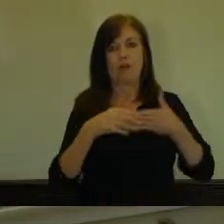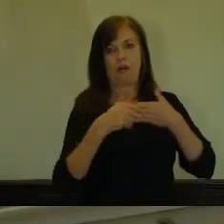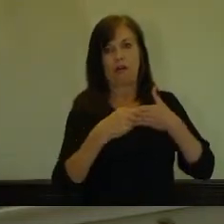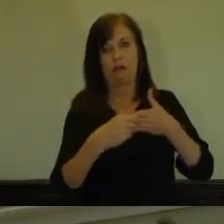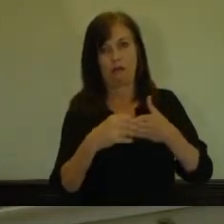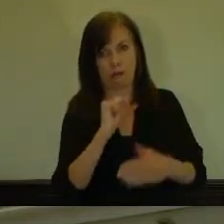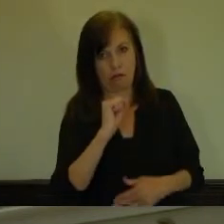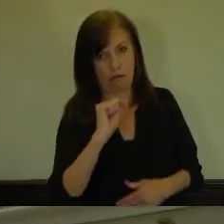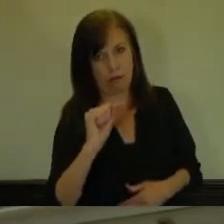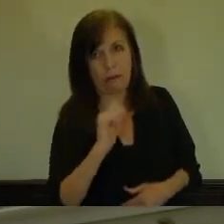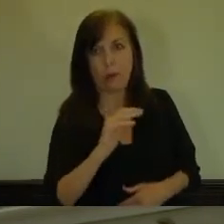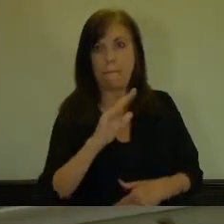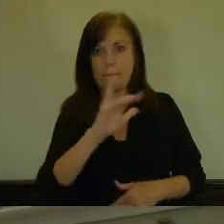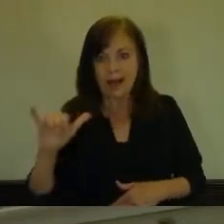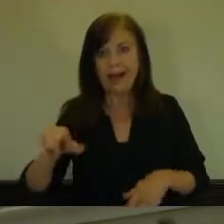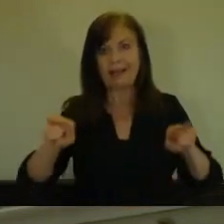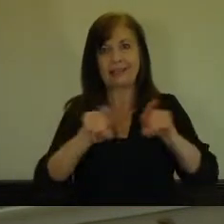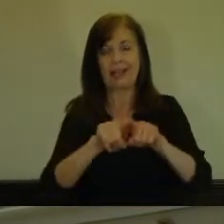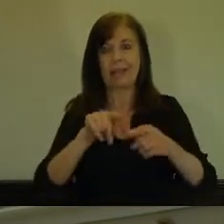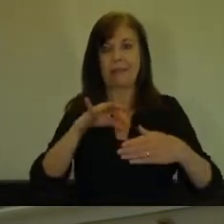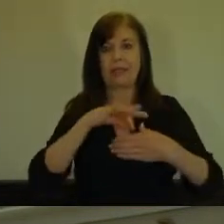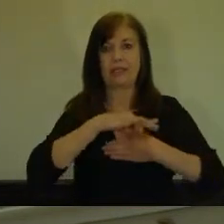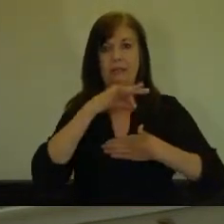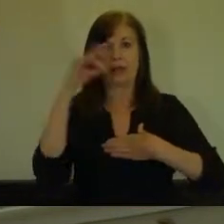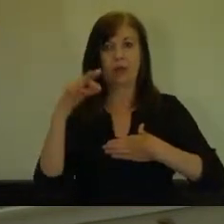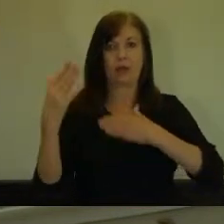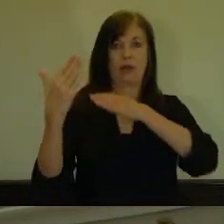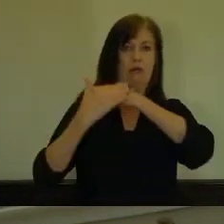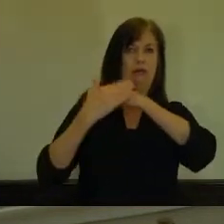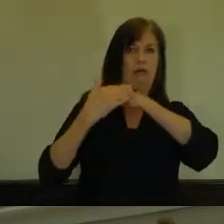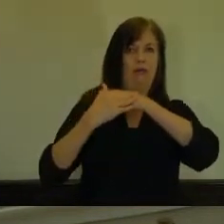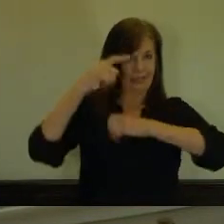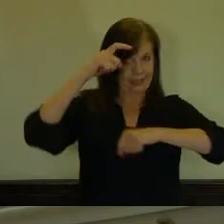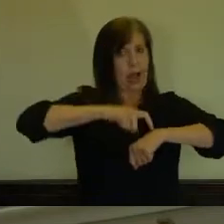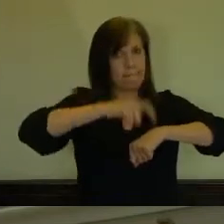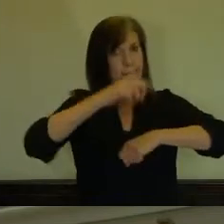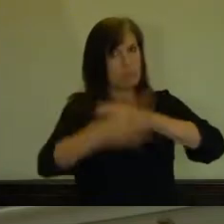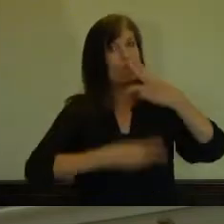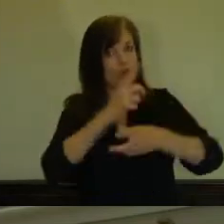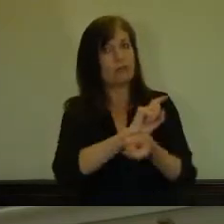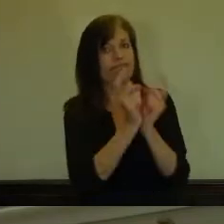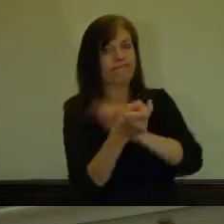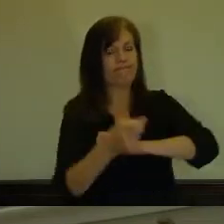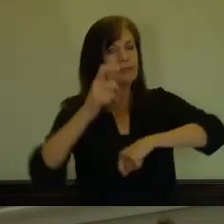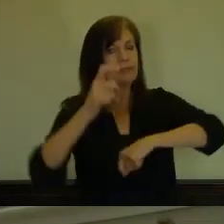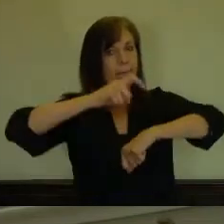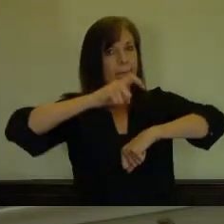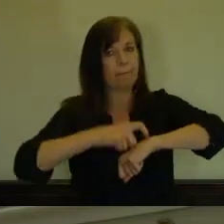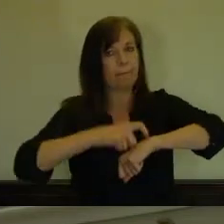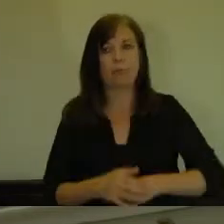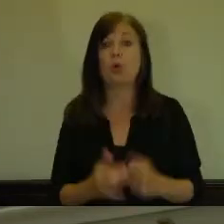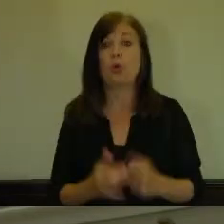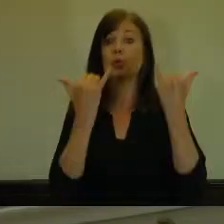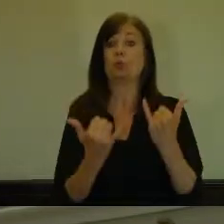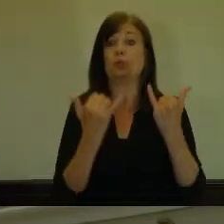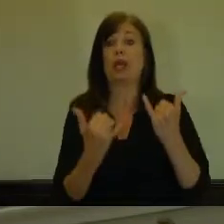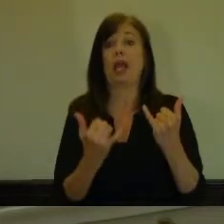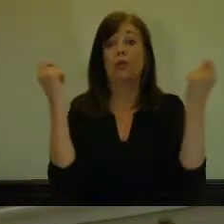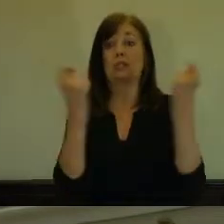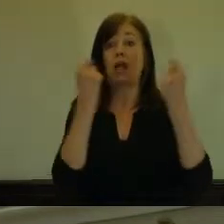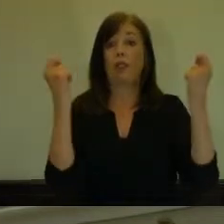Spirit to transform our world. Today, we celebrate the Feast of